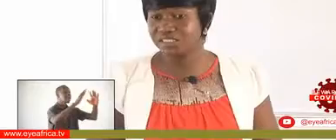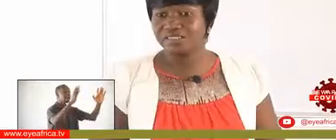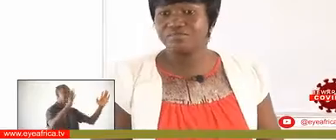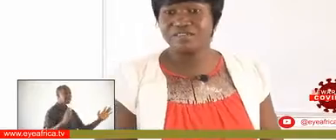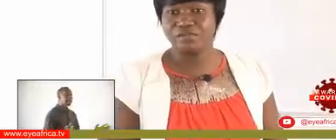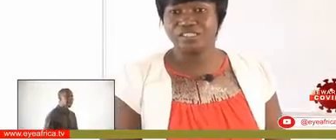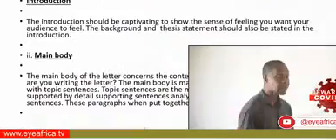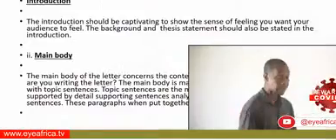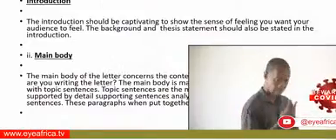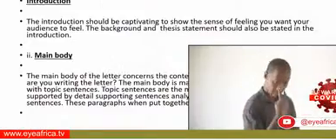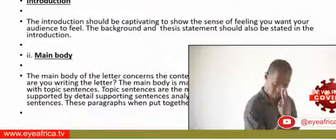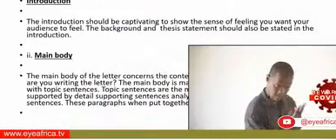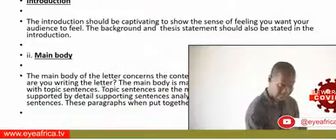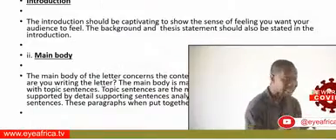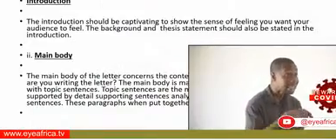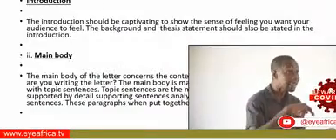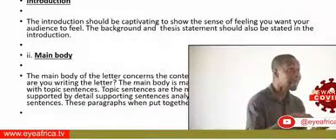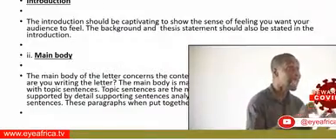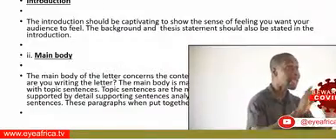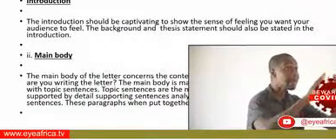now looked at the main body.